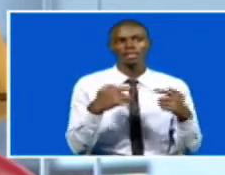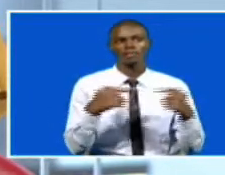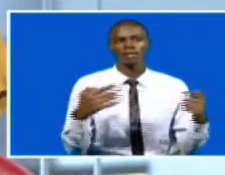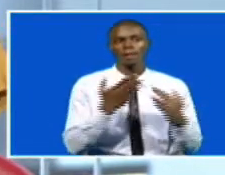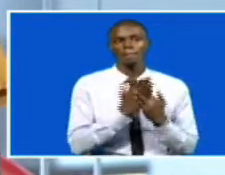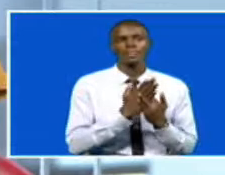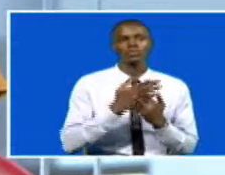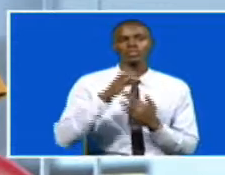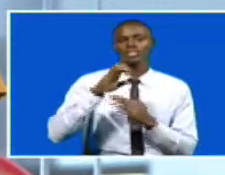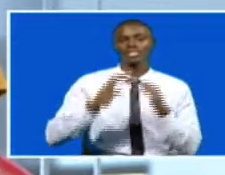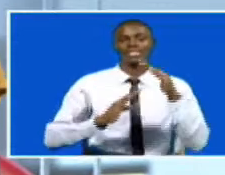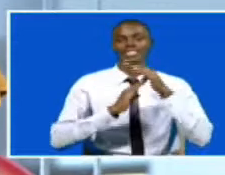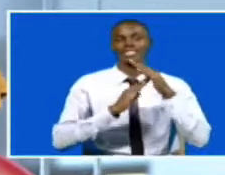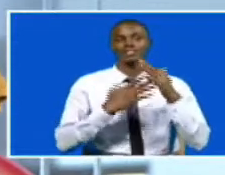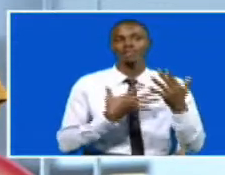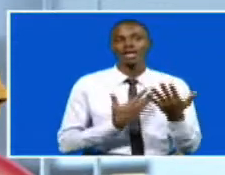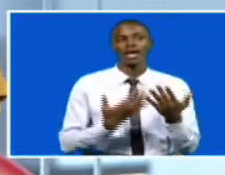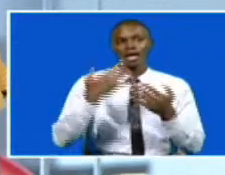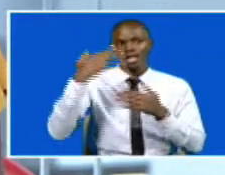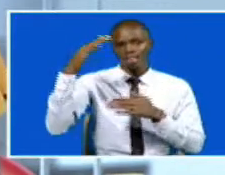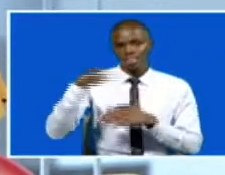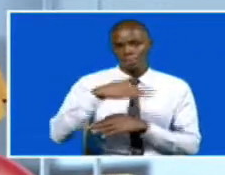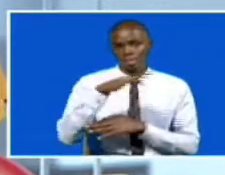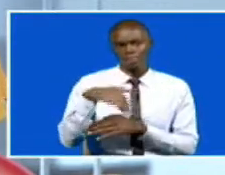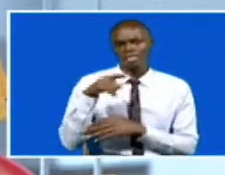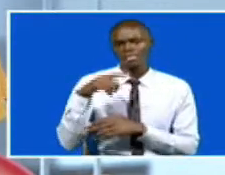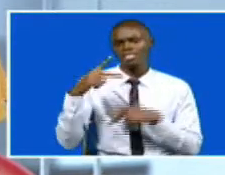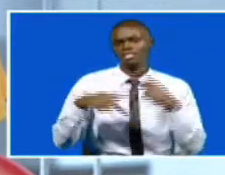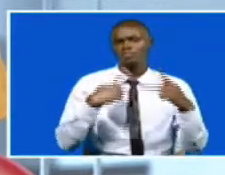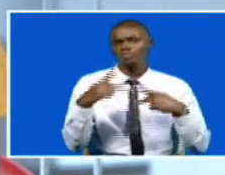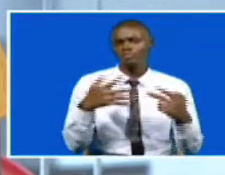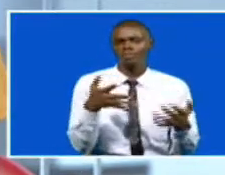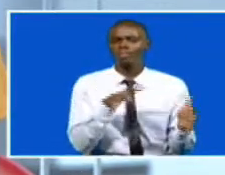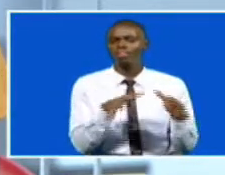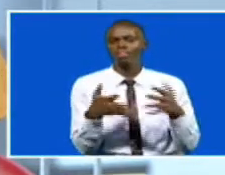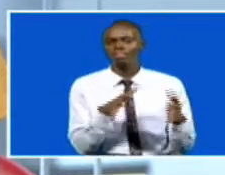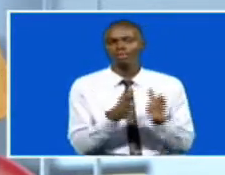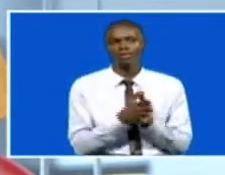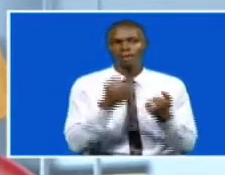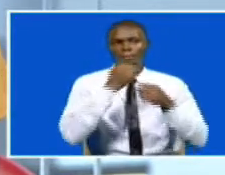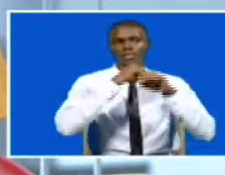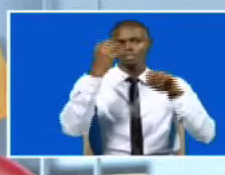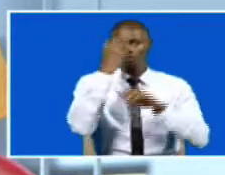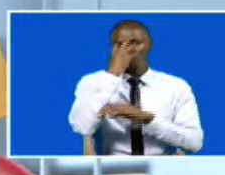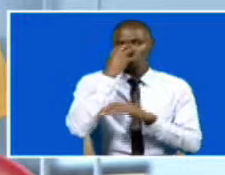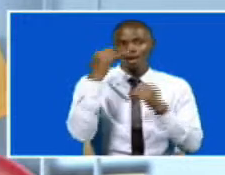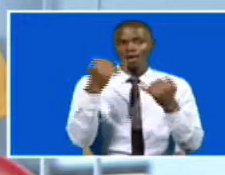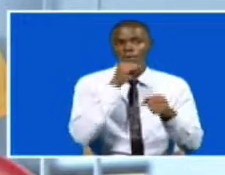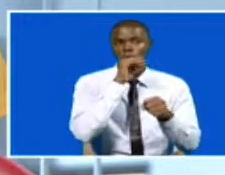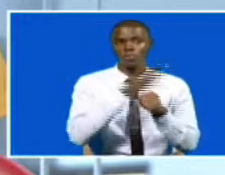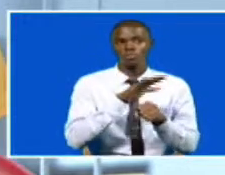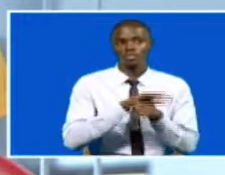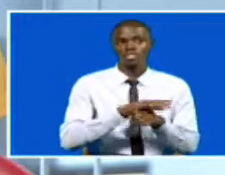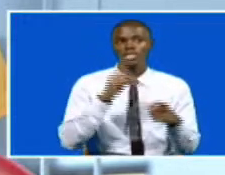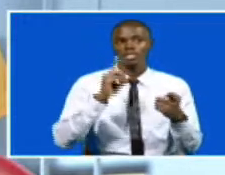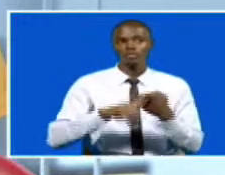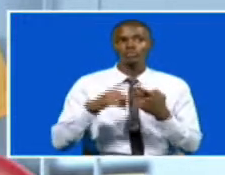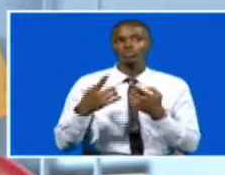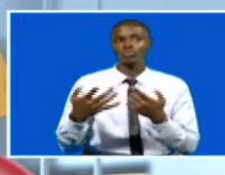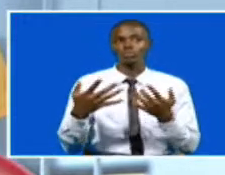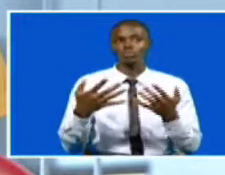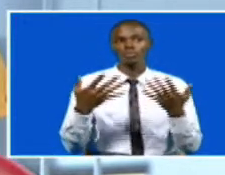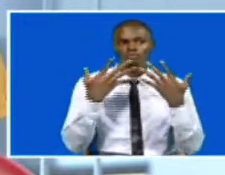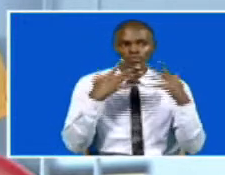the executive and parliament. But though the process is still in limbo, President William Ruto is now promising to put the matter to